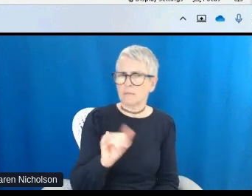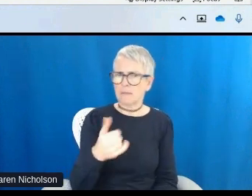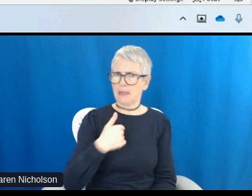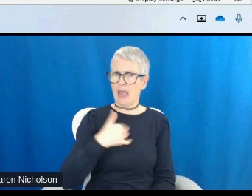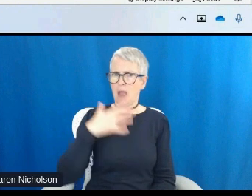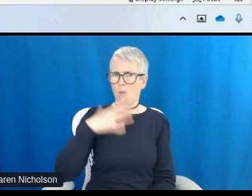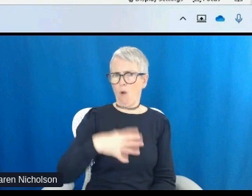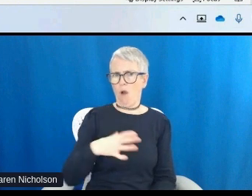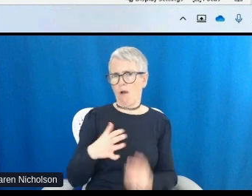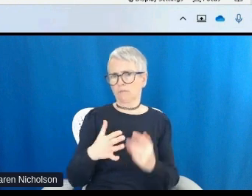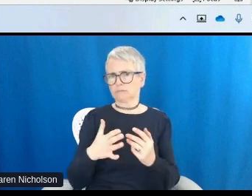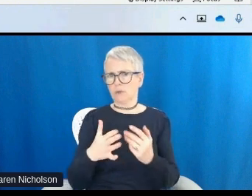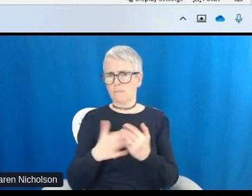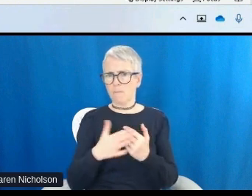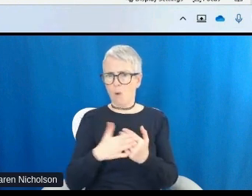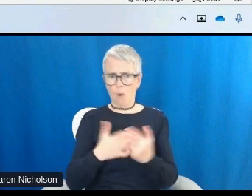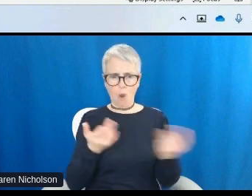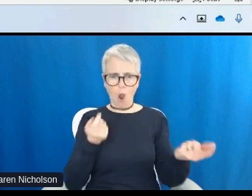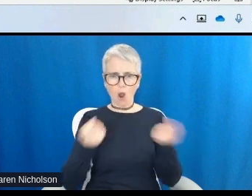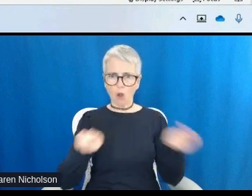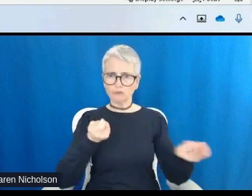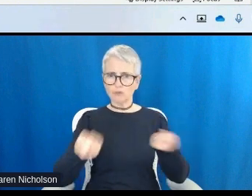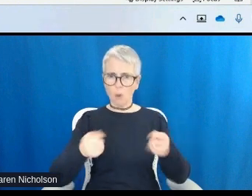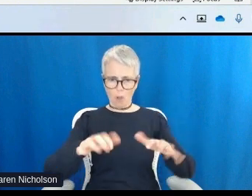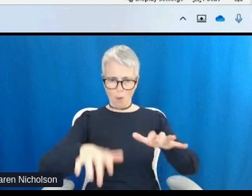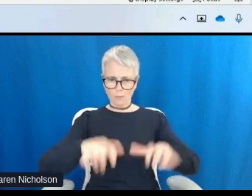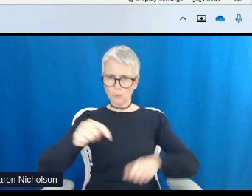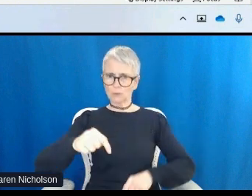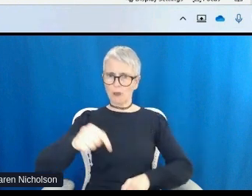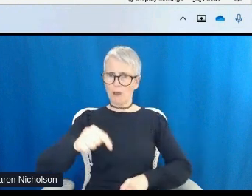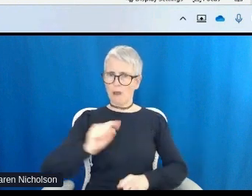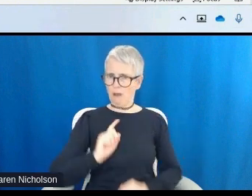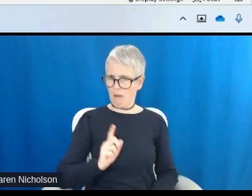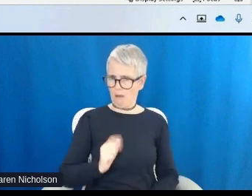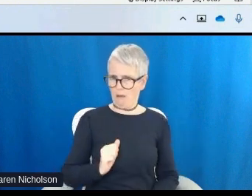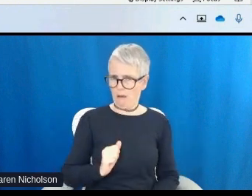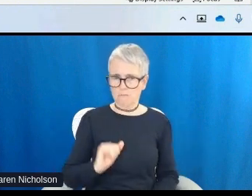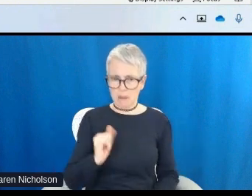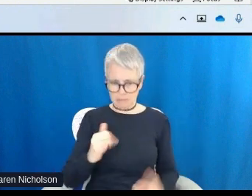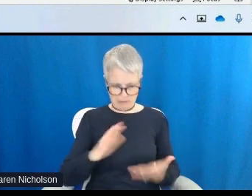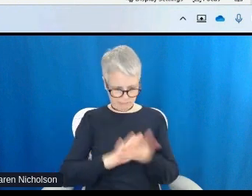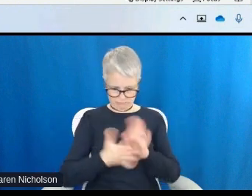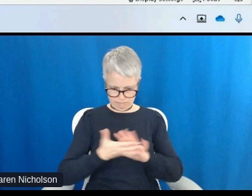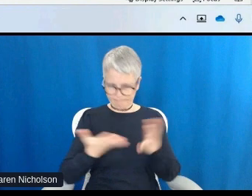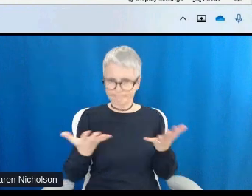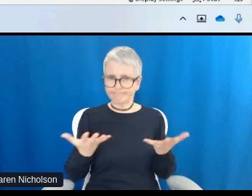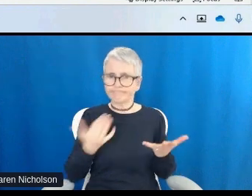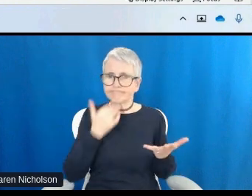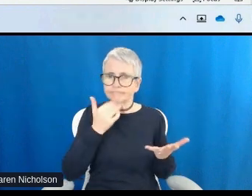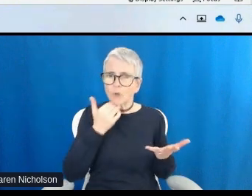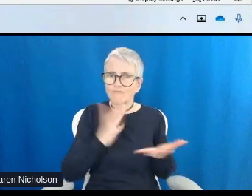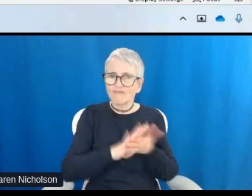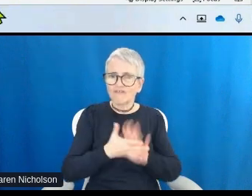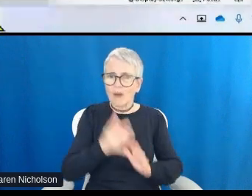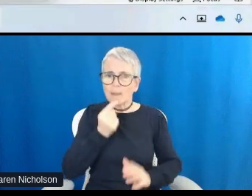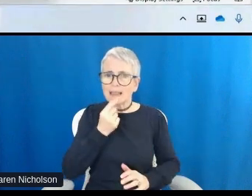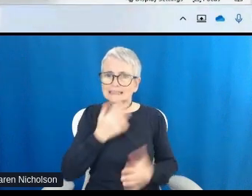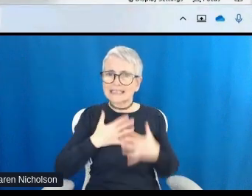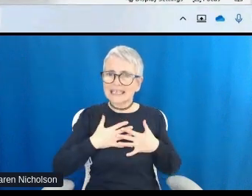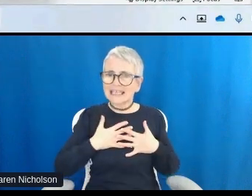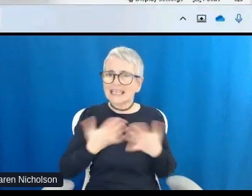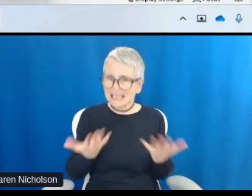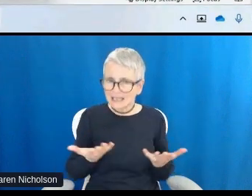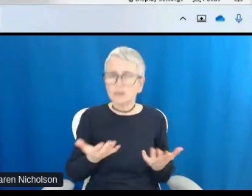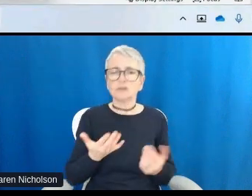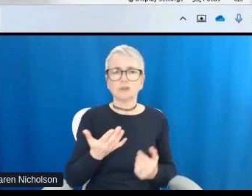voice to control the whole device? So you might have limited mobility, for example. And so what we've brought out, it's